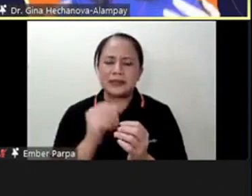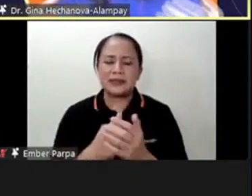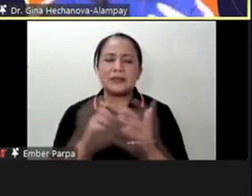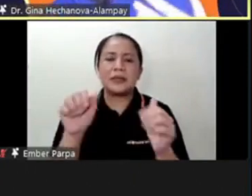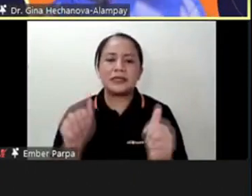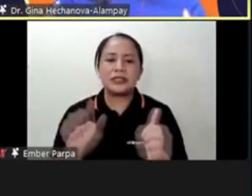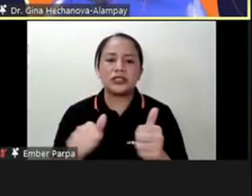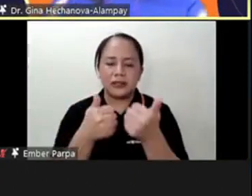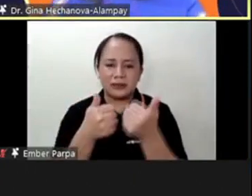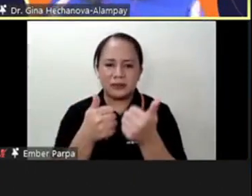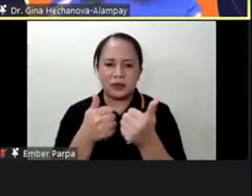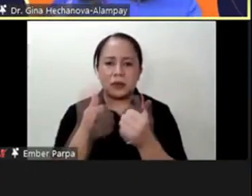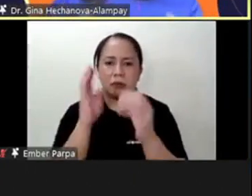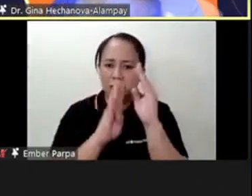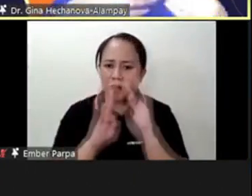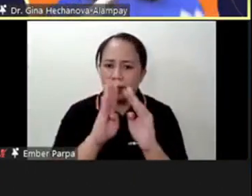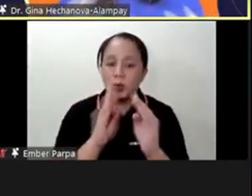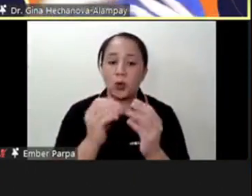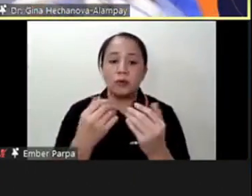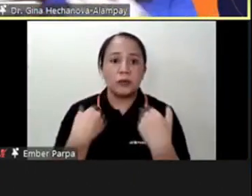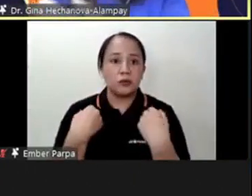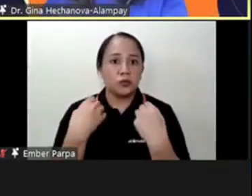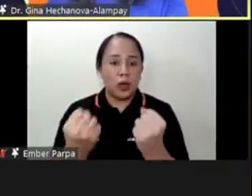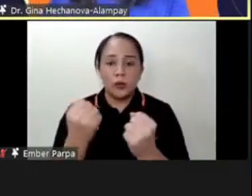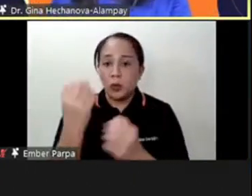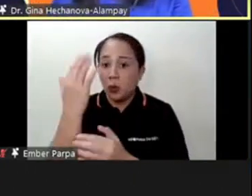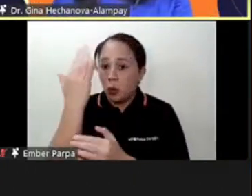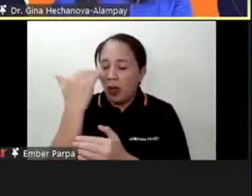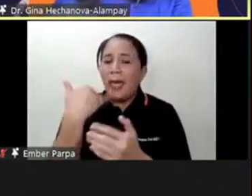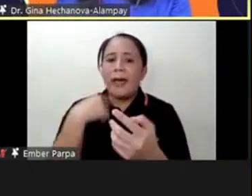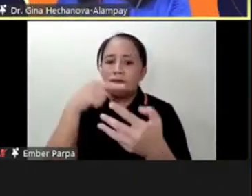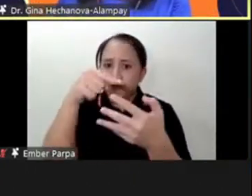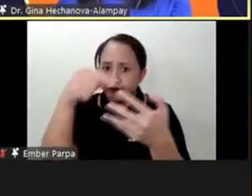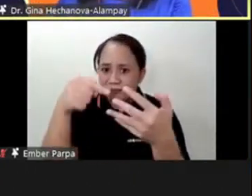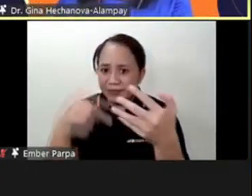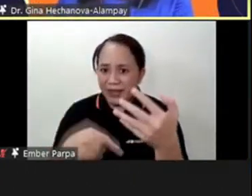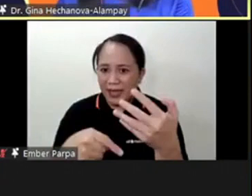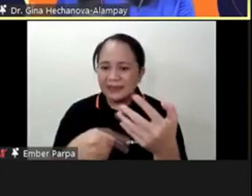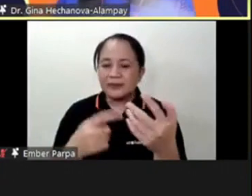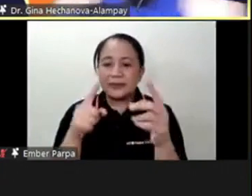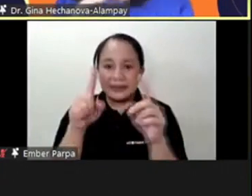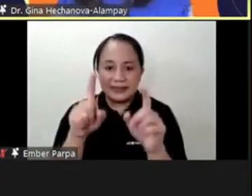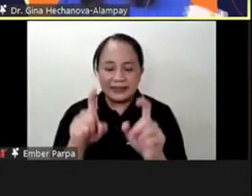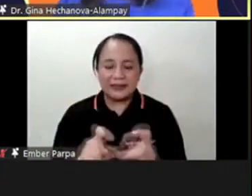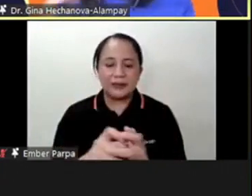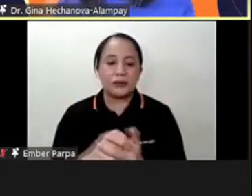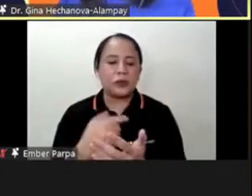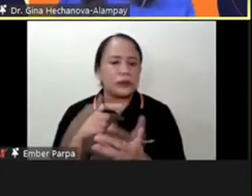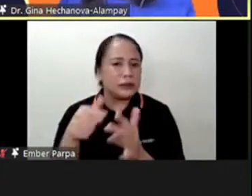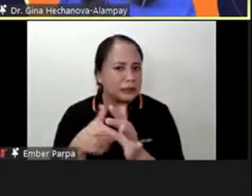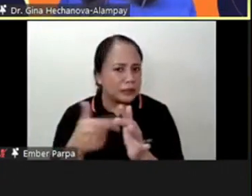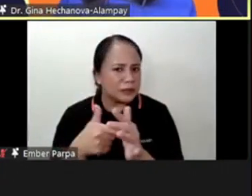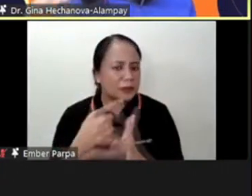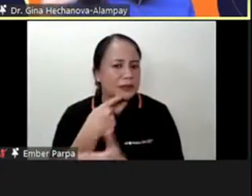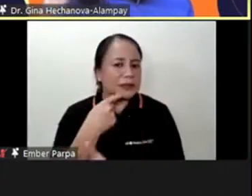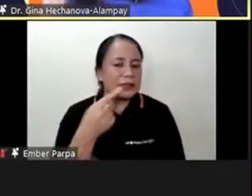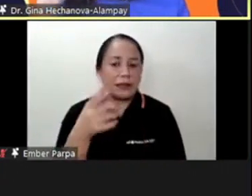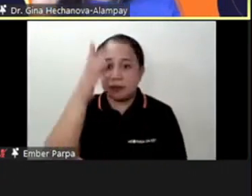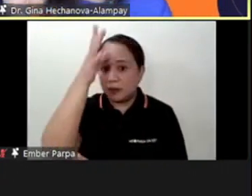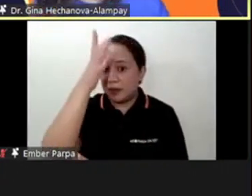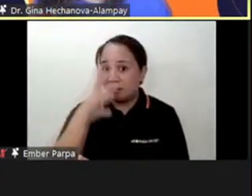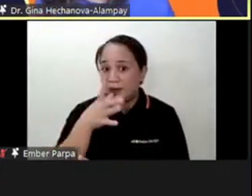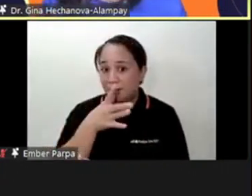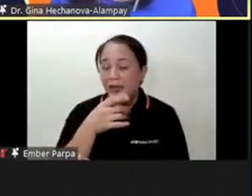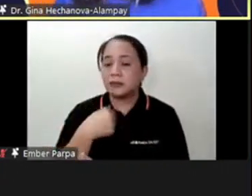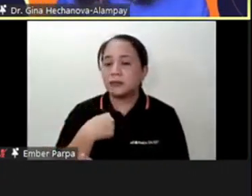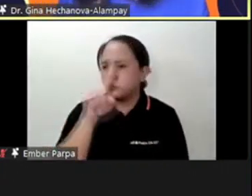at mas tumatag siya because of those trials. And so sometimes I tell parents, when I